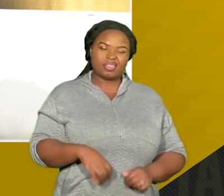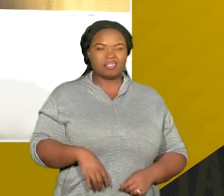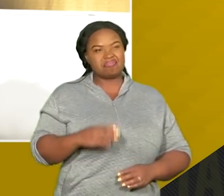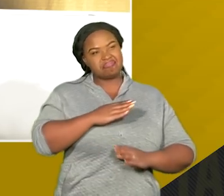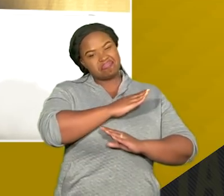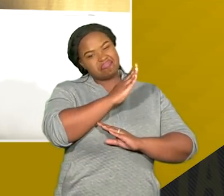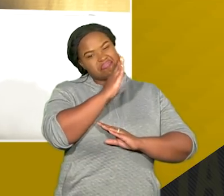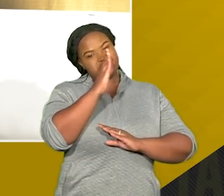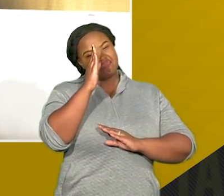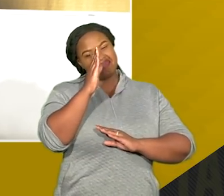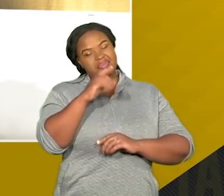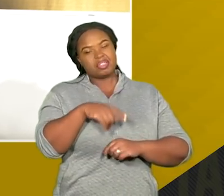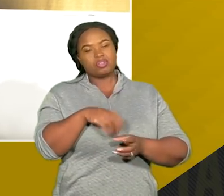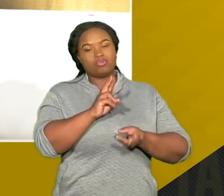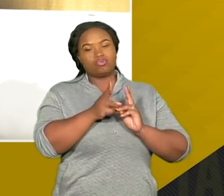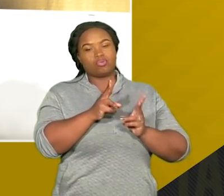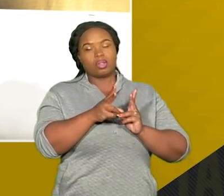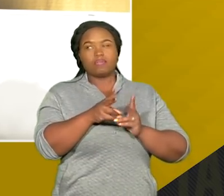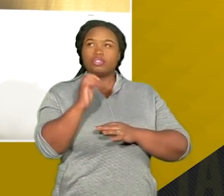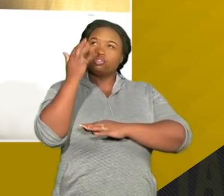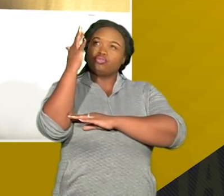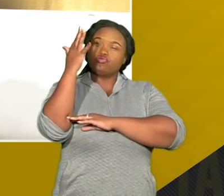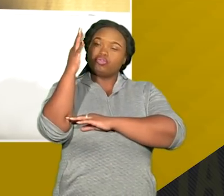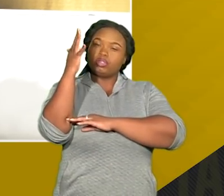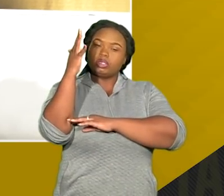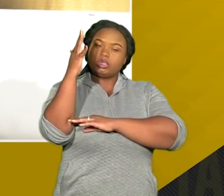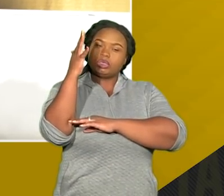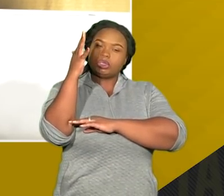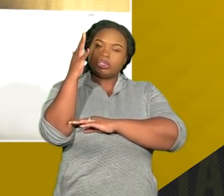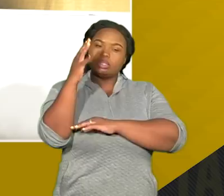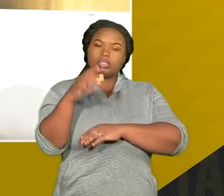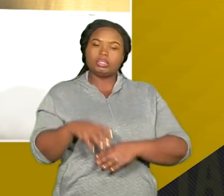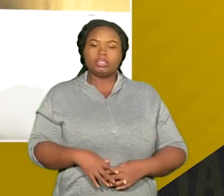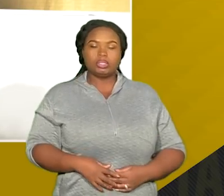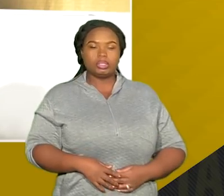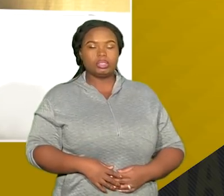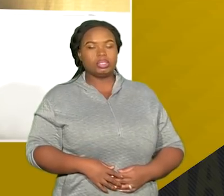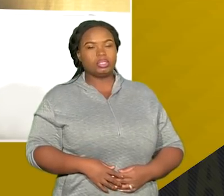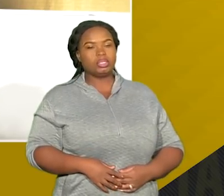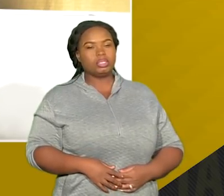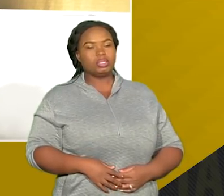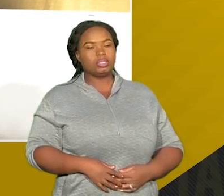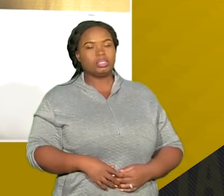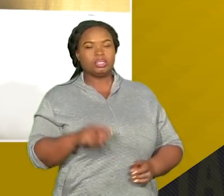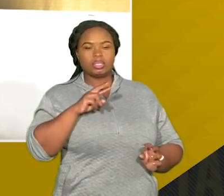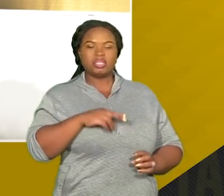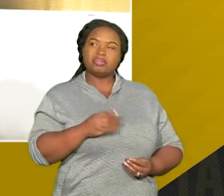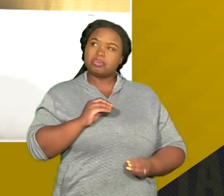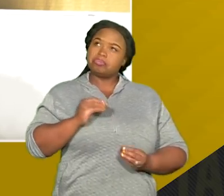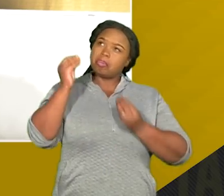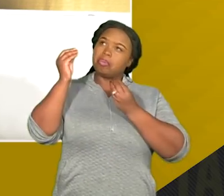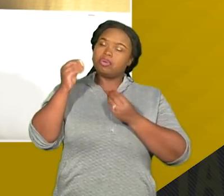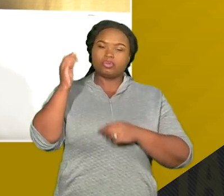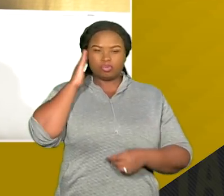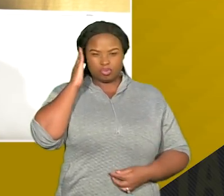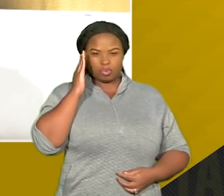the day on top of the tree from starting from it's just like what we want to pop out the Dragon